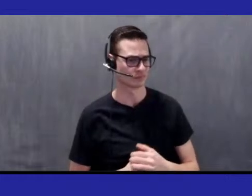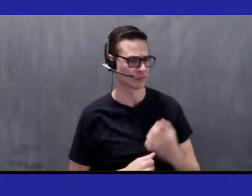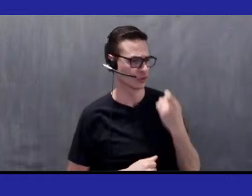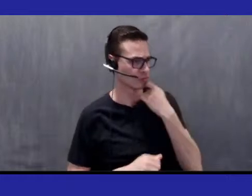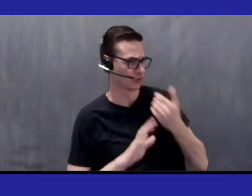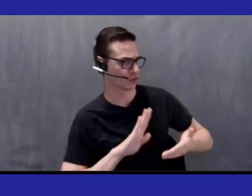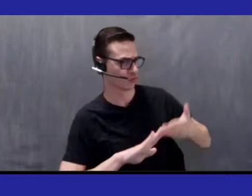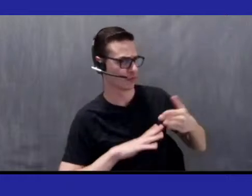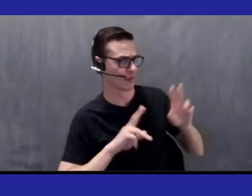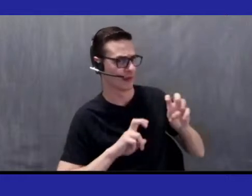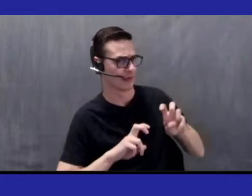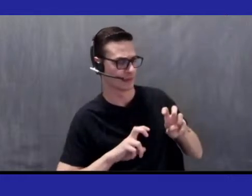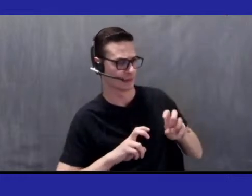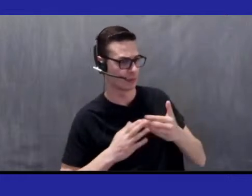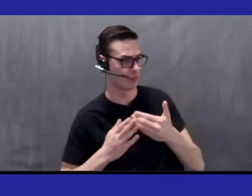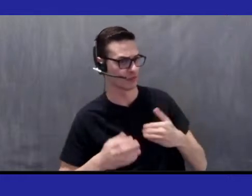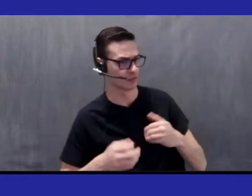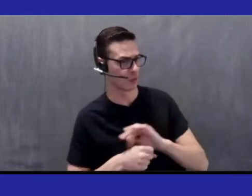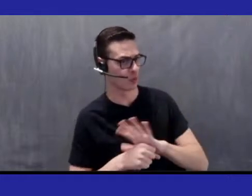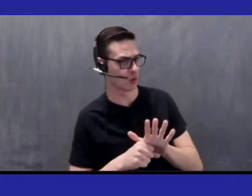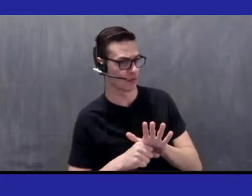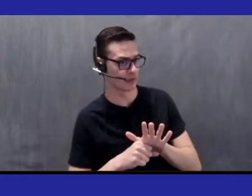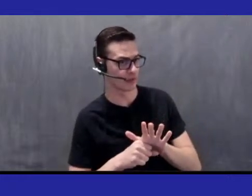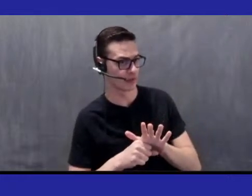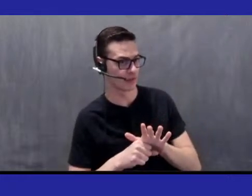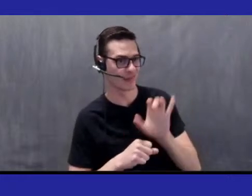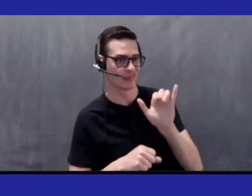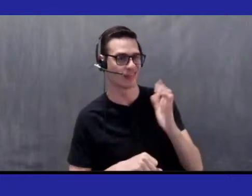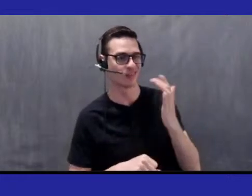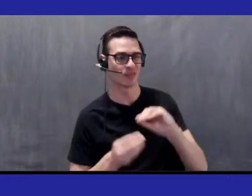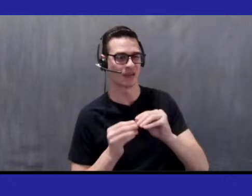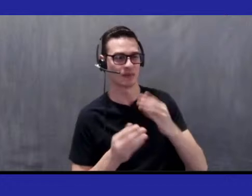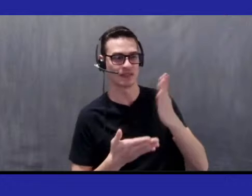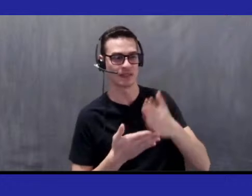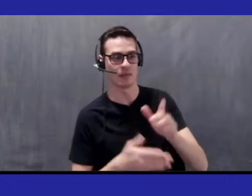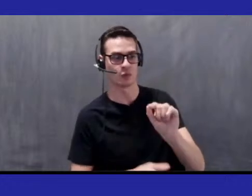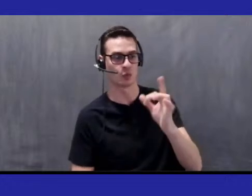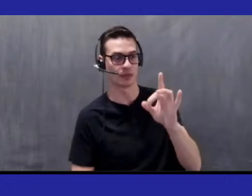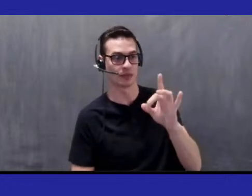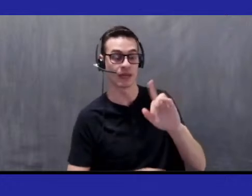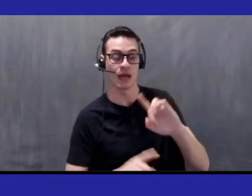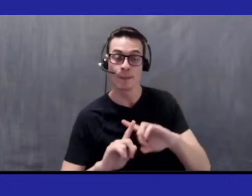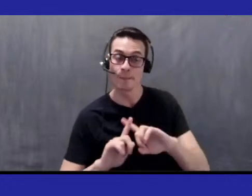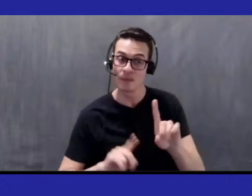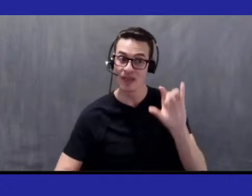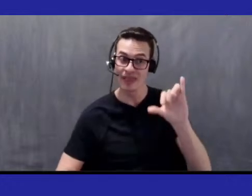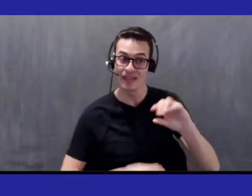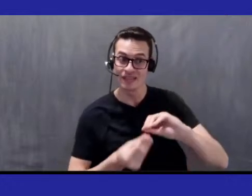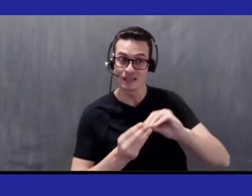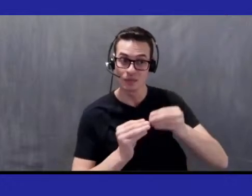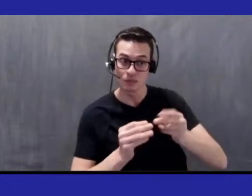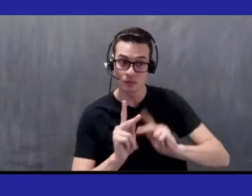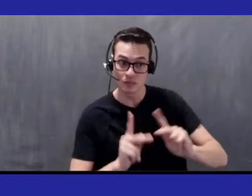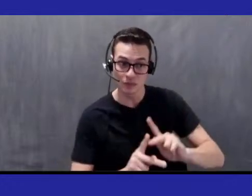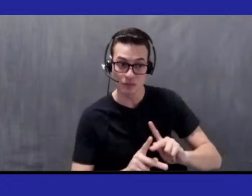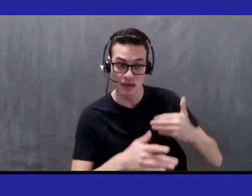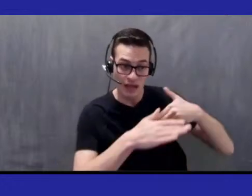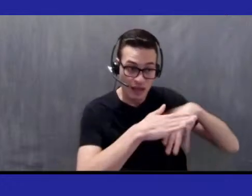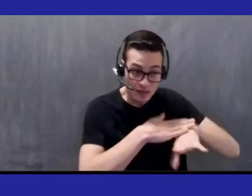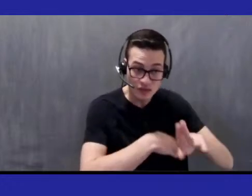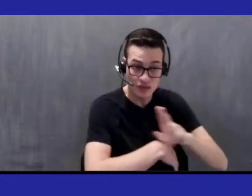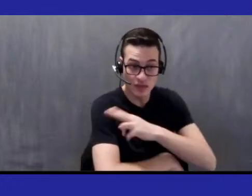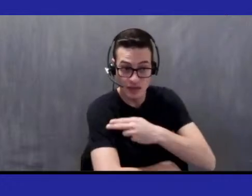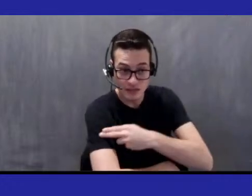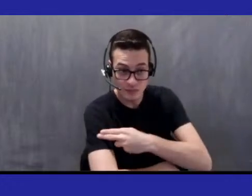analysis before the pandemic. But to orient you, so this is looking at number of admissions and number of sickle cell